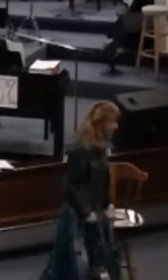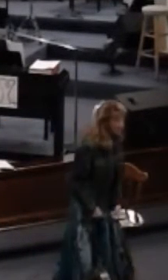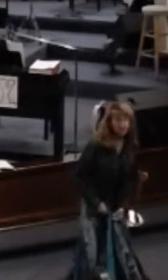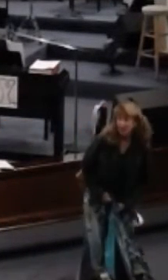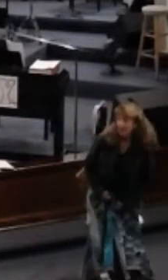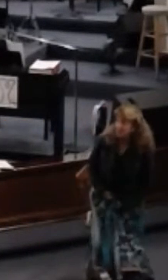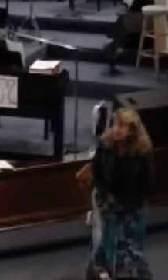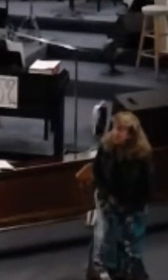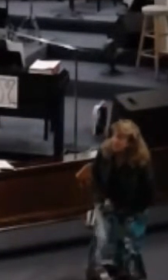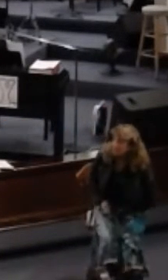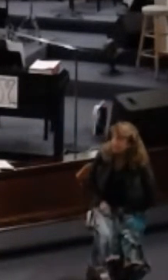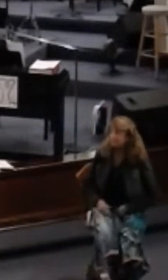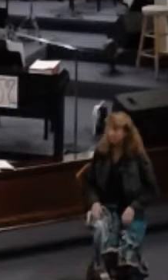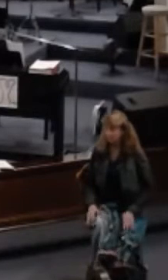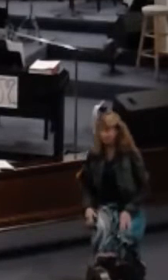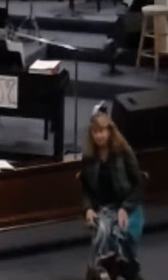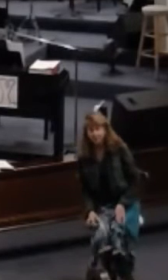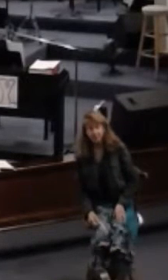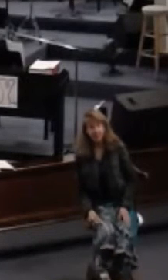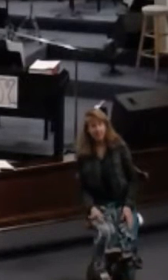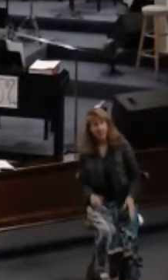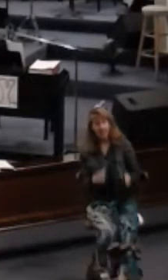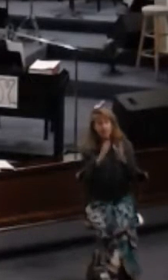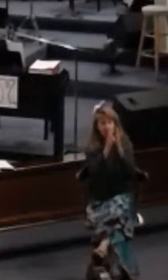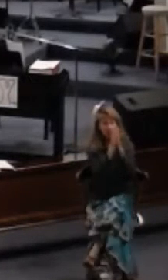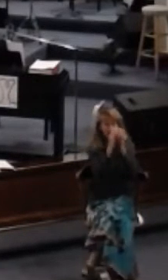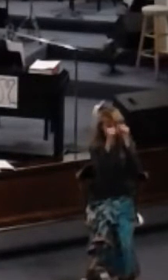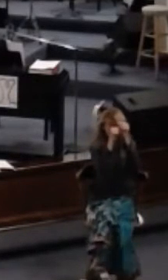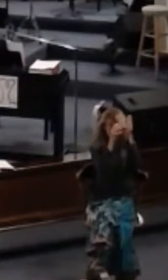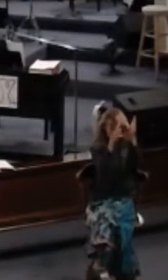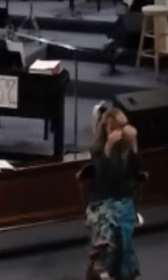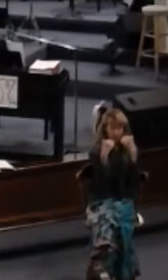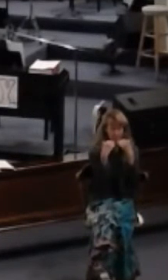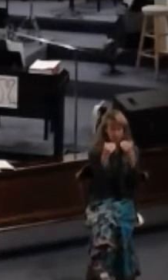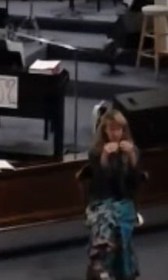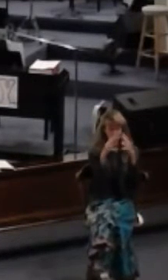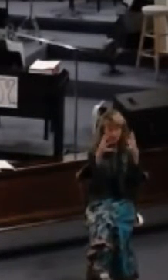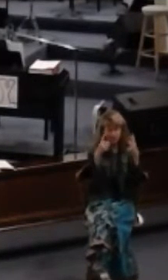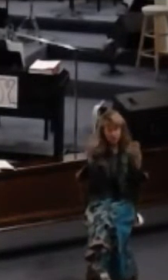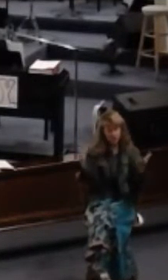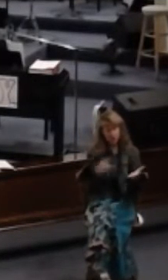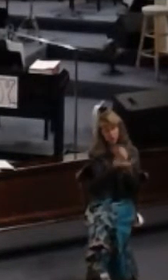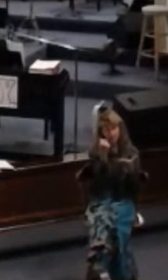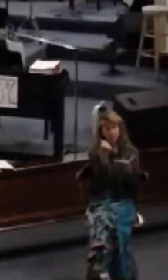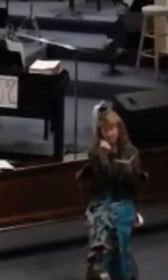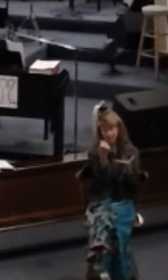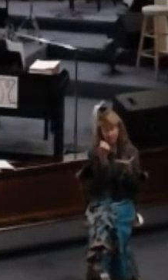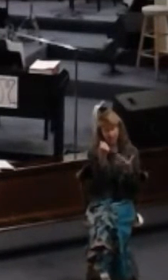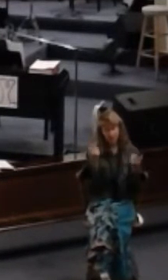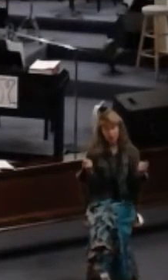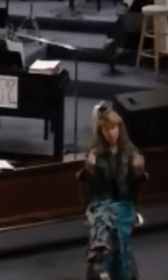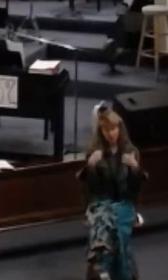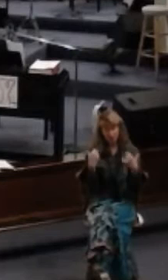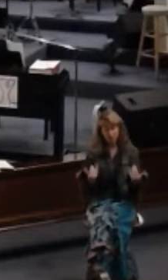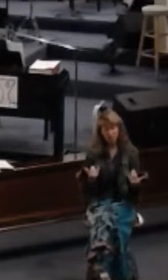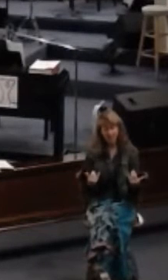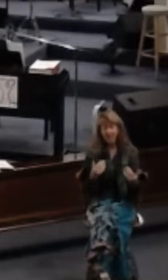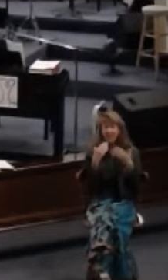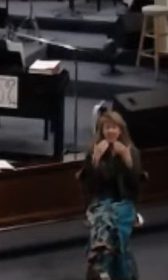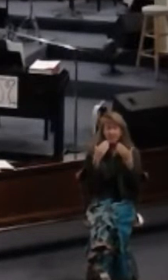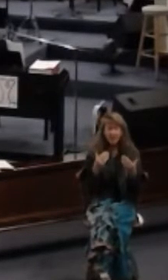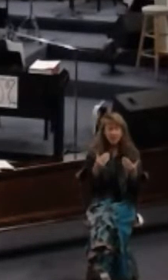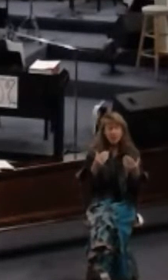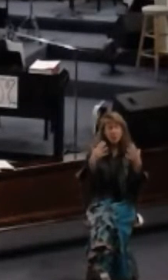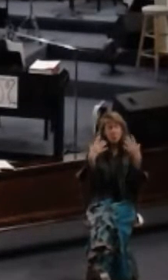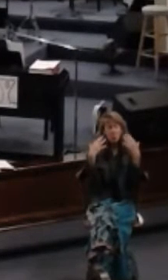would you let me pray? Father, thank you so much for the opportunity of this morning. Father, thank you for the coolness that